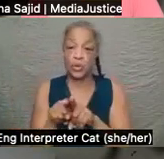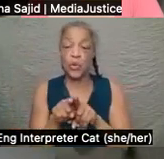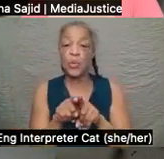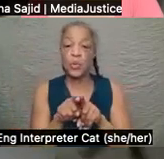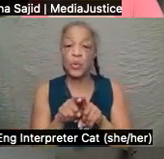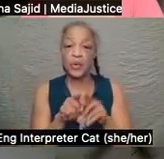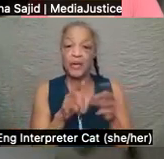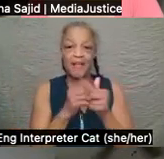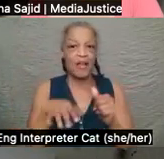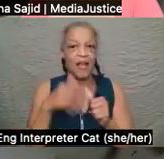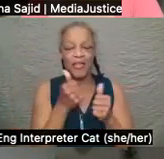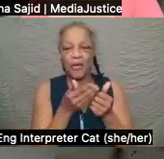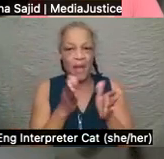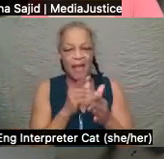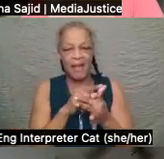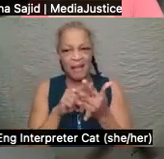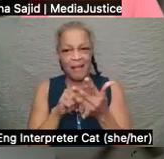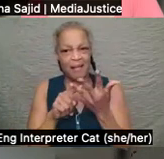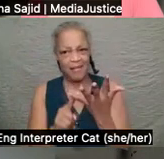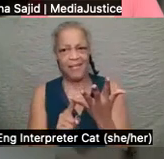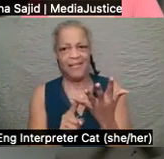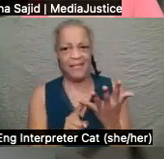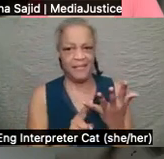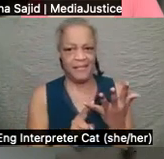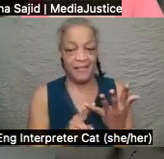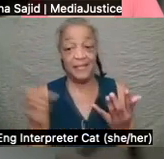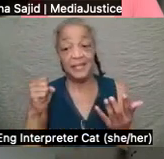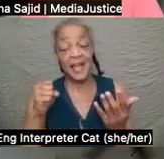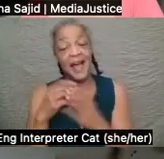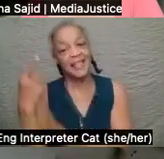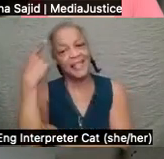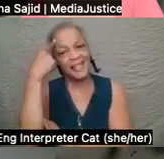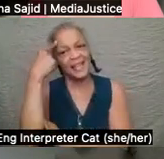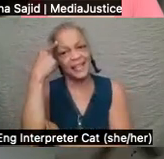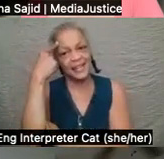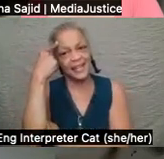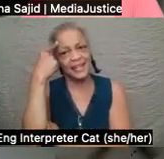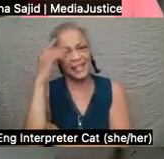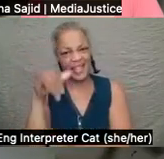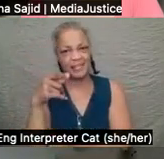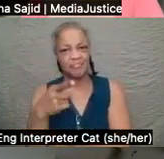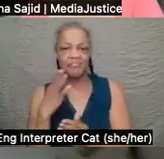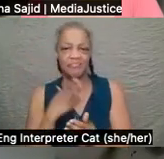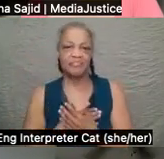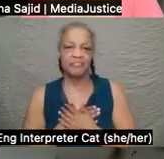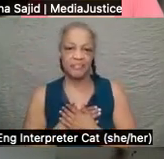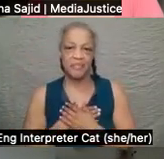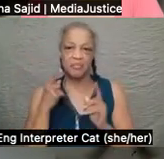every other realm, right? But yeah, I think cost.